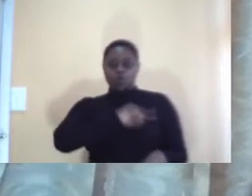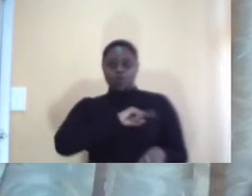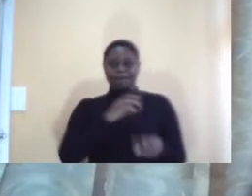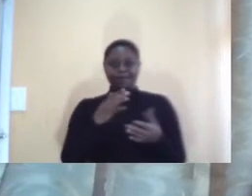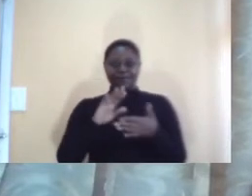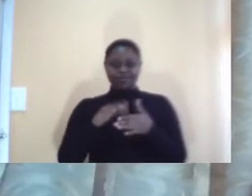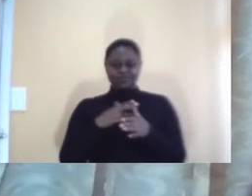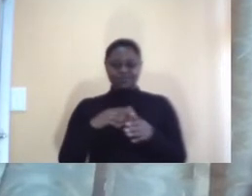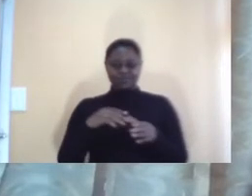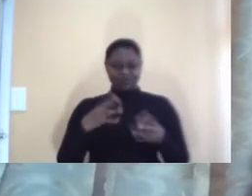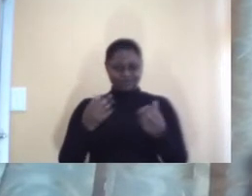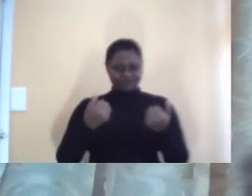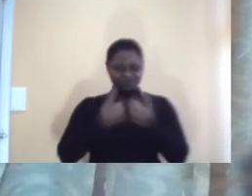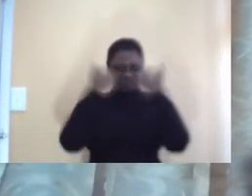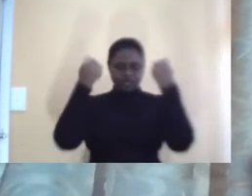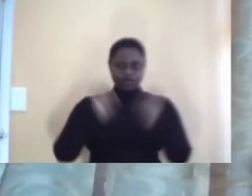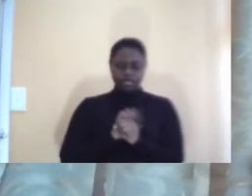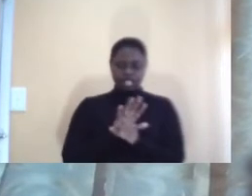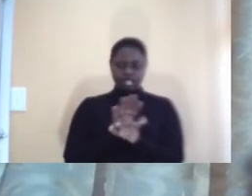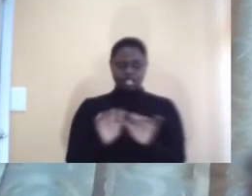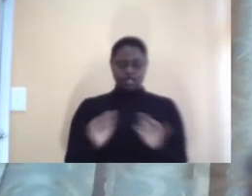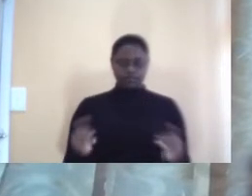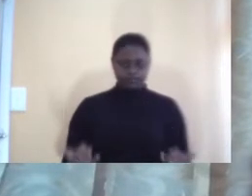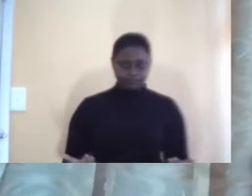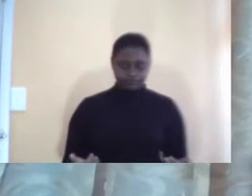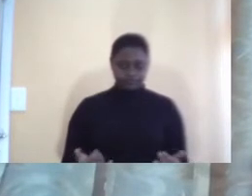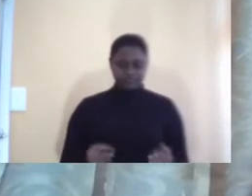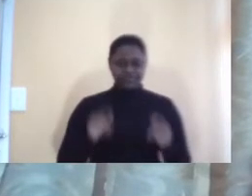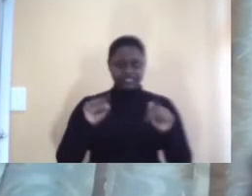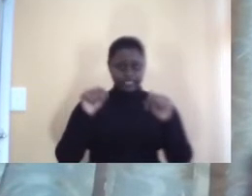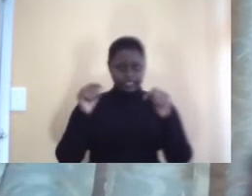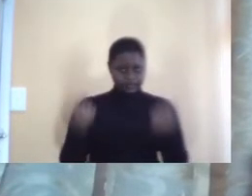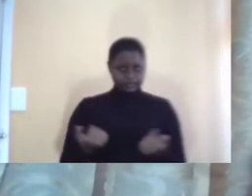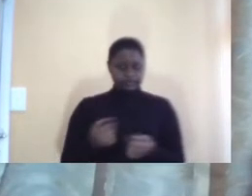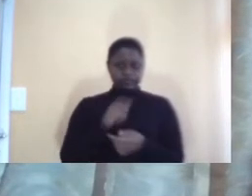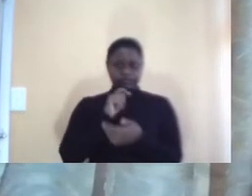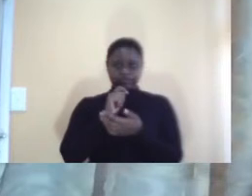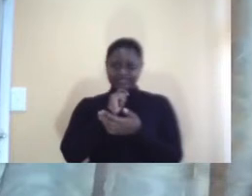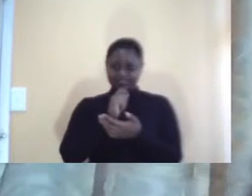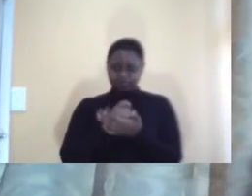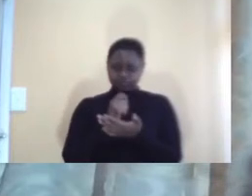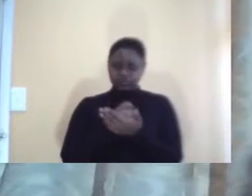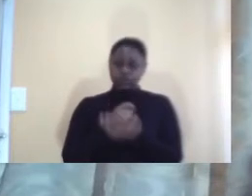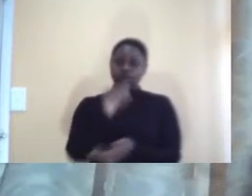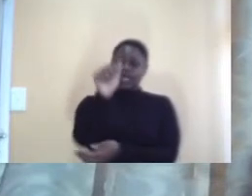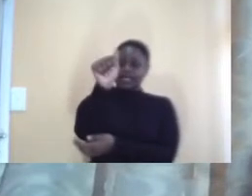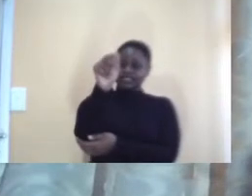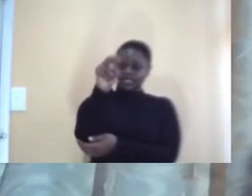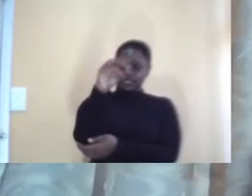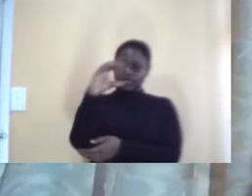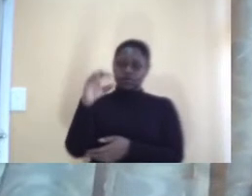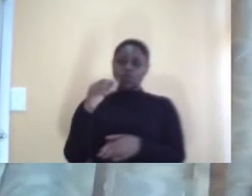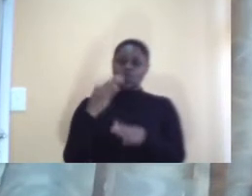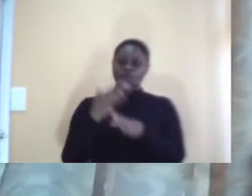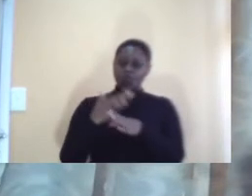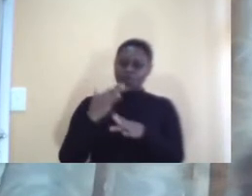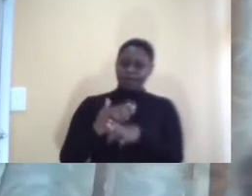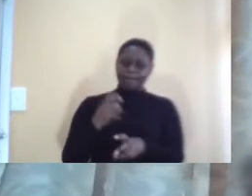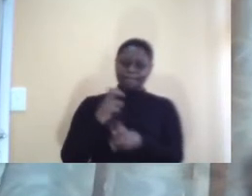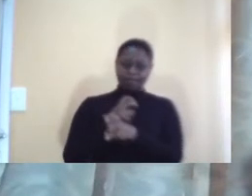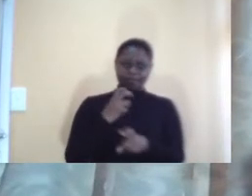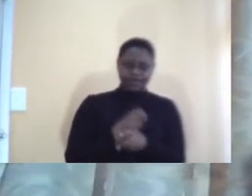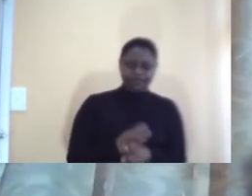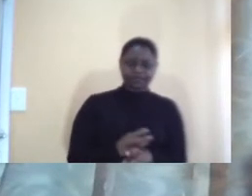pandemic called COVID-19. It is so unfortunate that as the ANC, we have been working